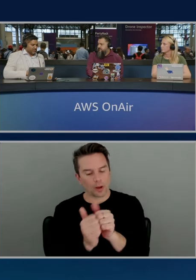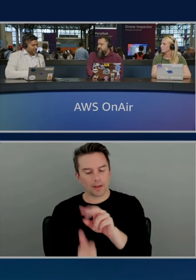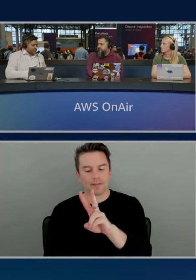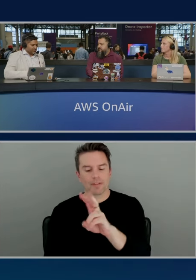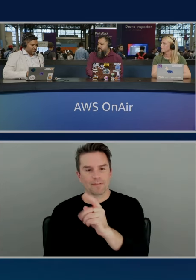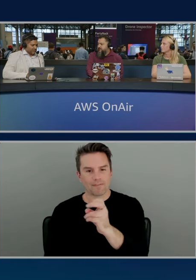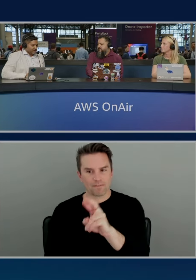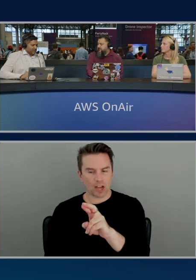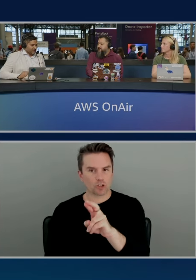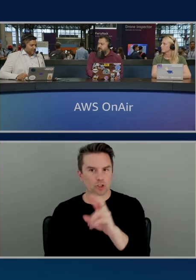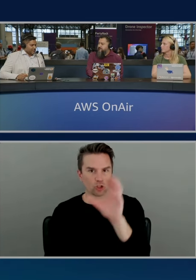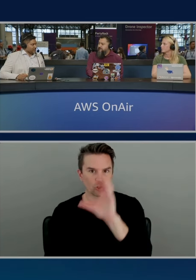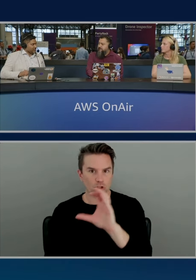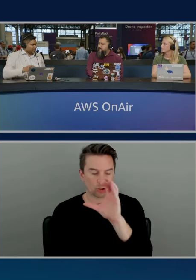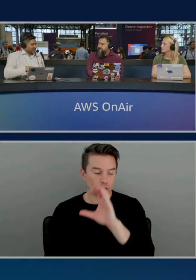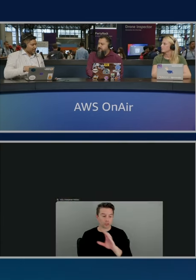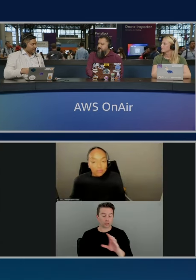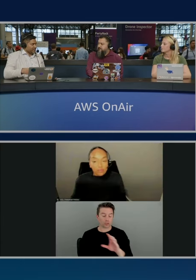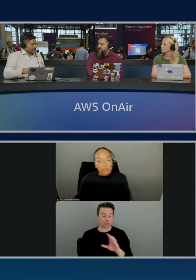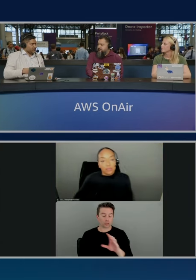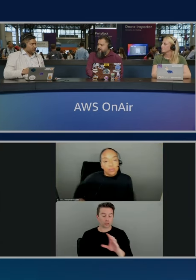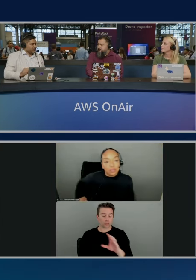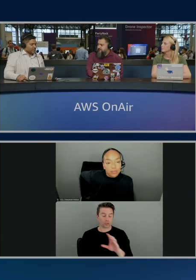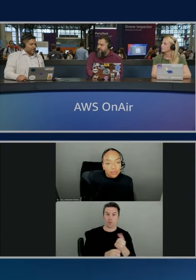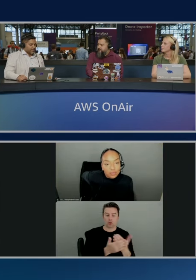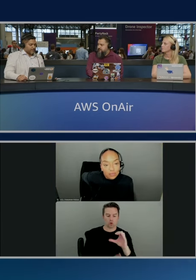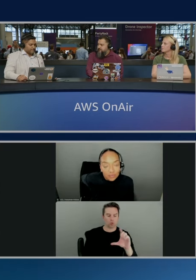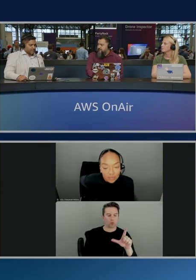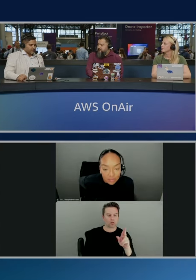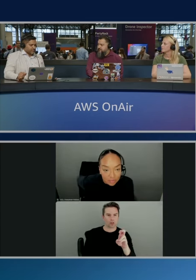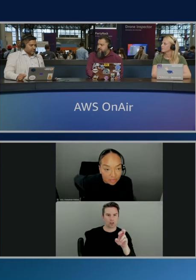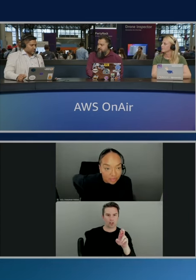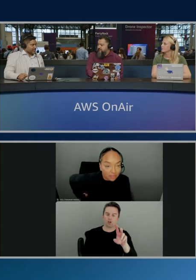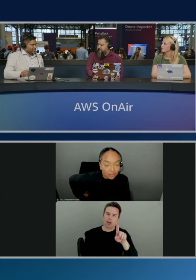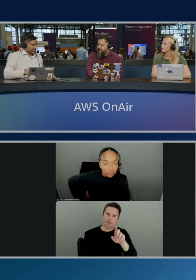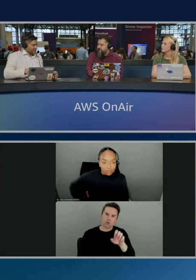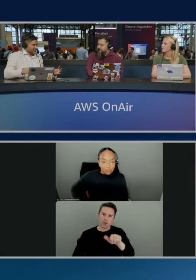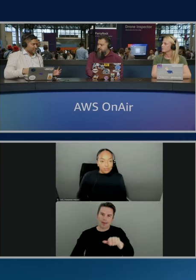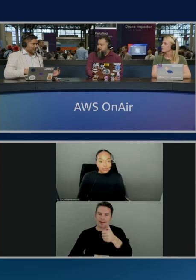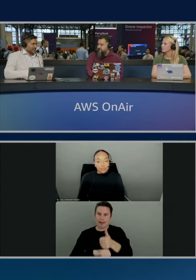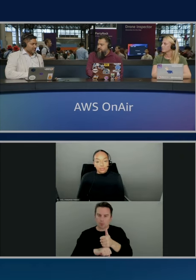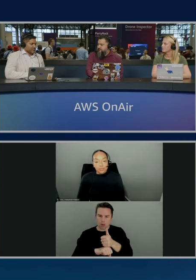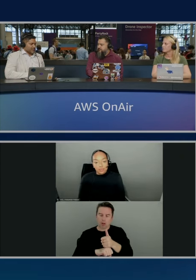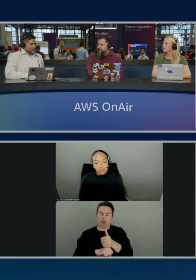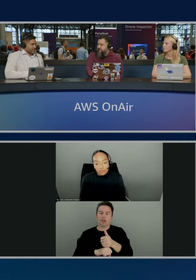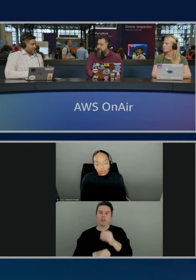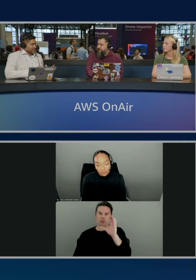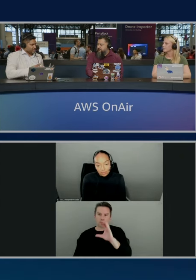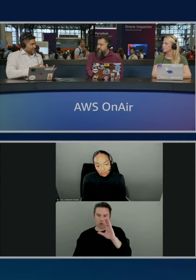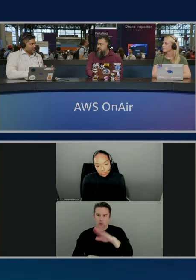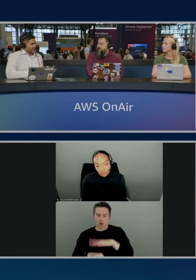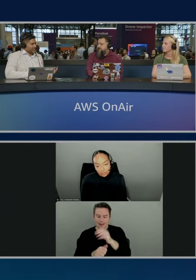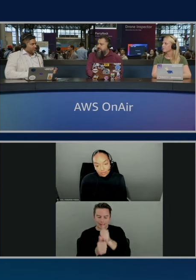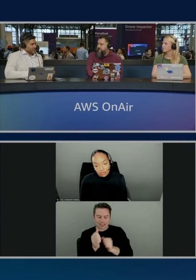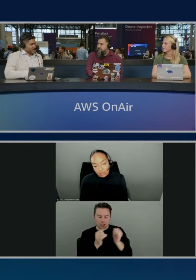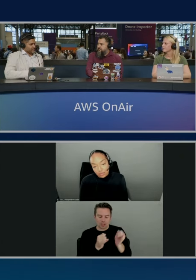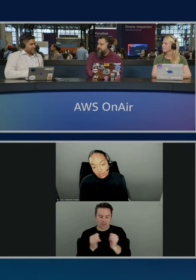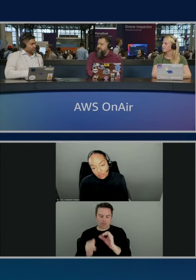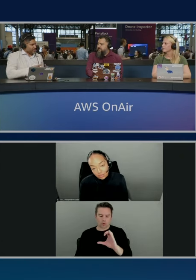cluster, you have to enable vector search on the individual cluster because it's currently restricted to